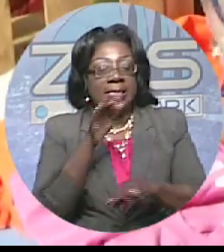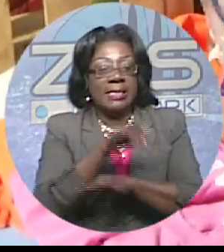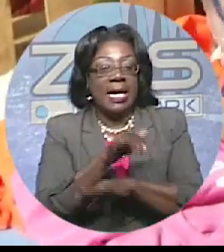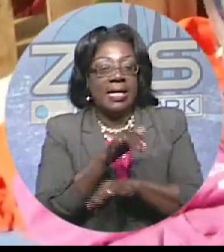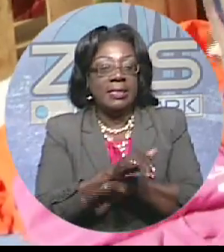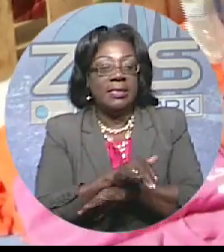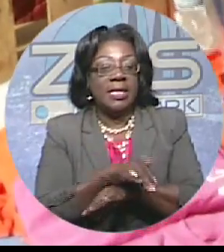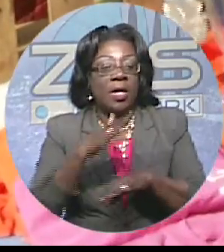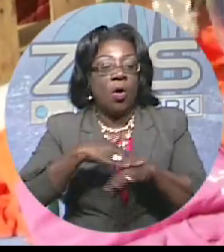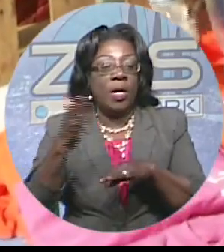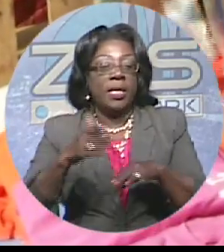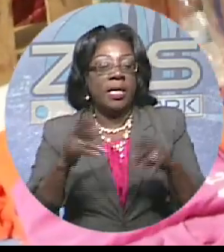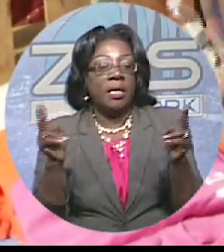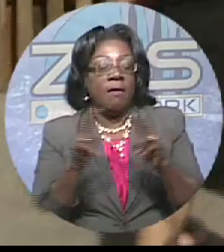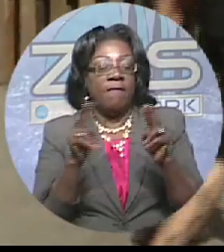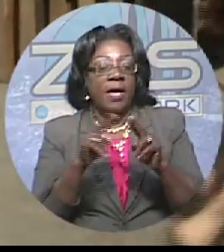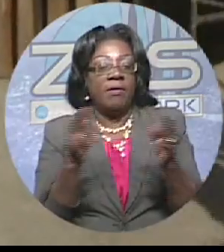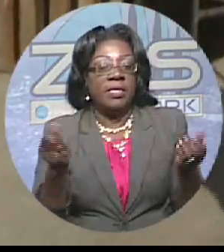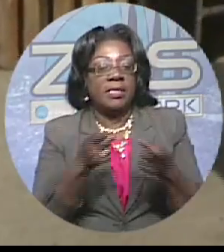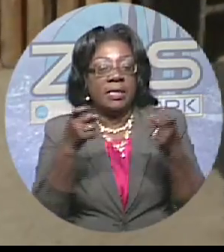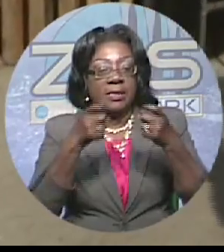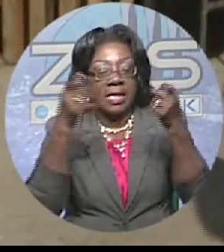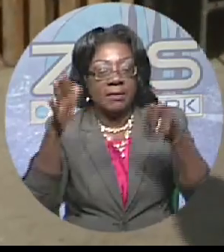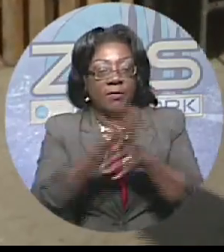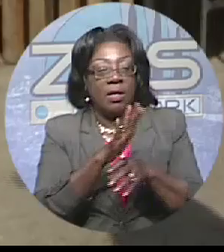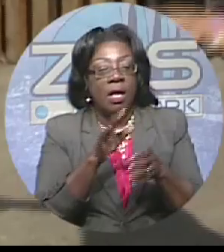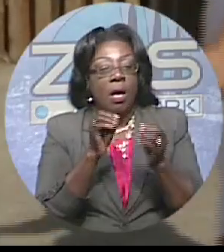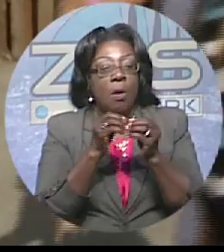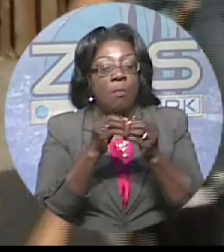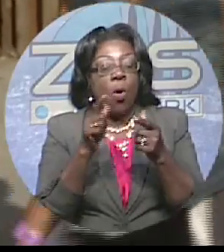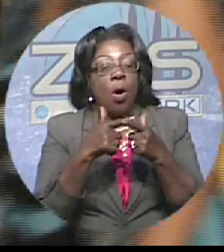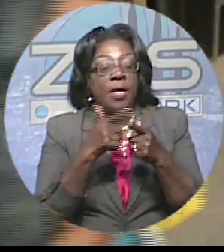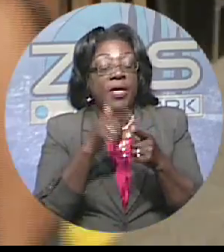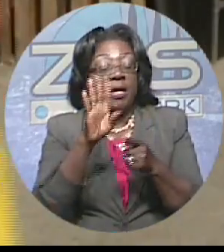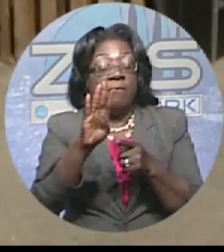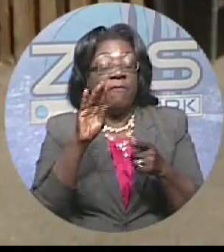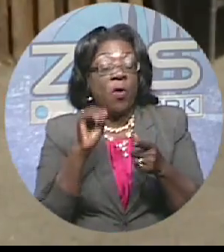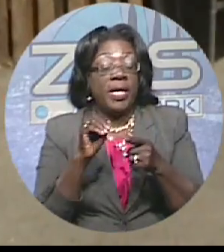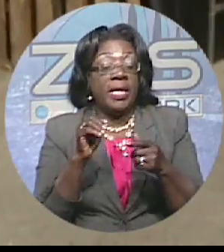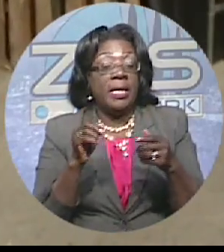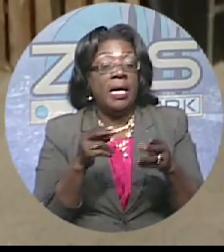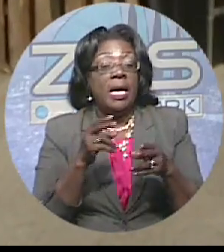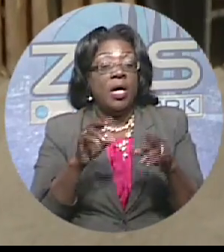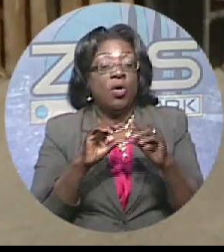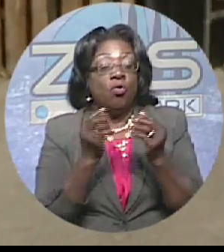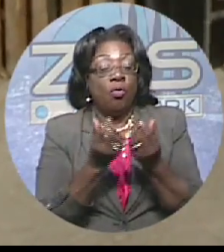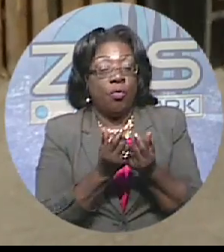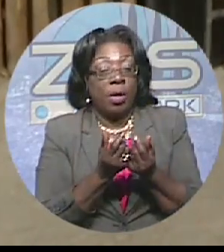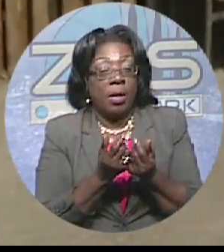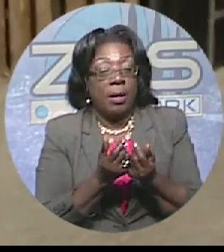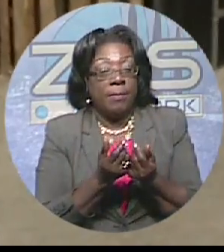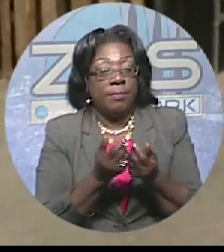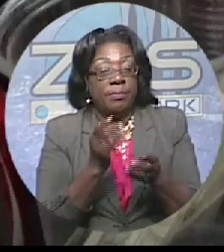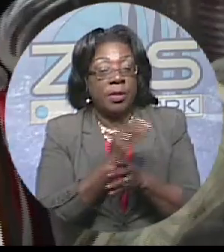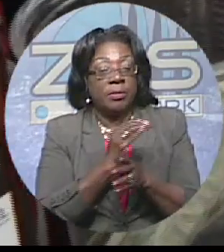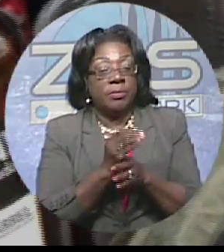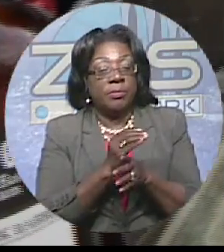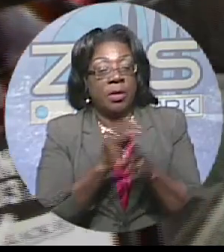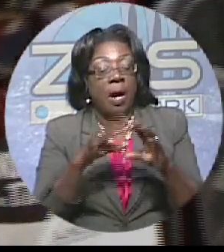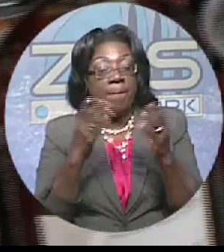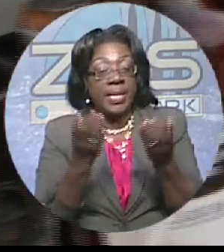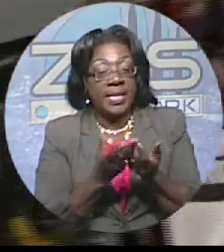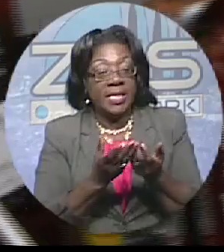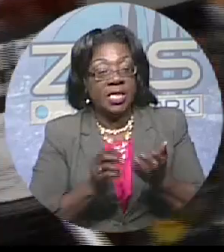touting it a smashing success. More than 40 vendors displayed their unique cuisines and products at this year's festival, the